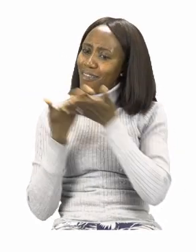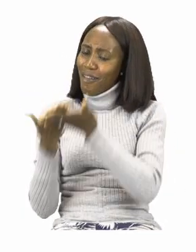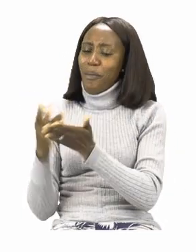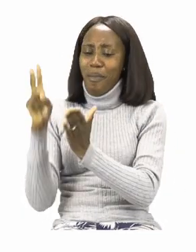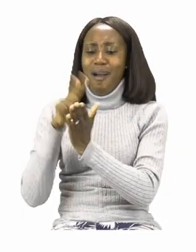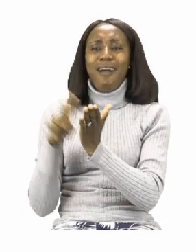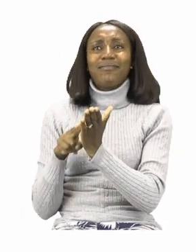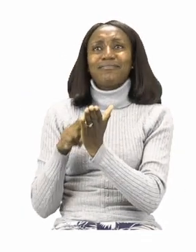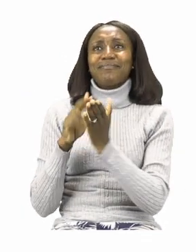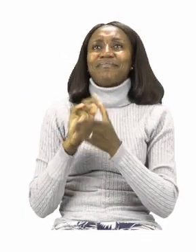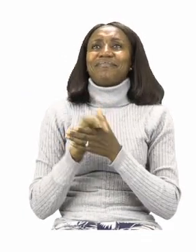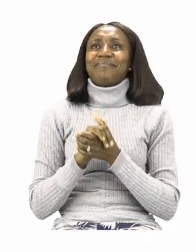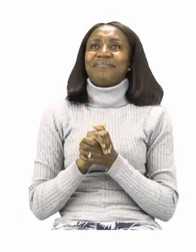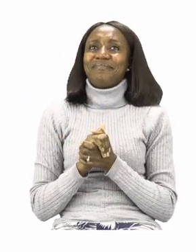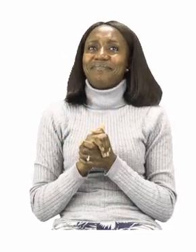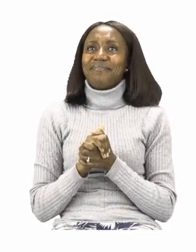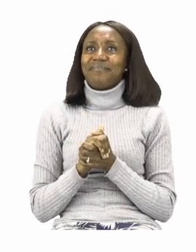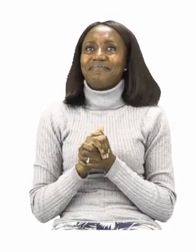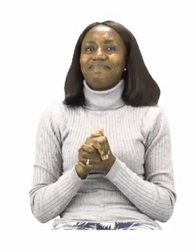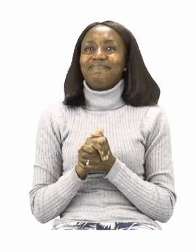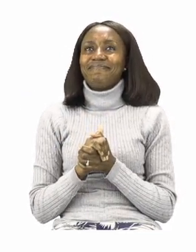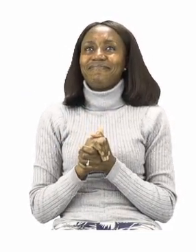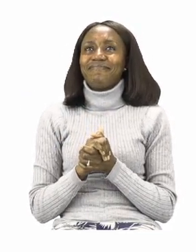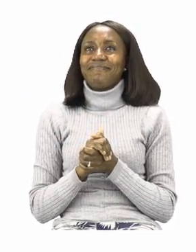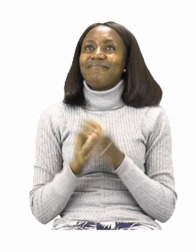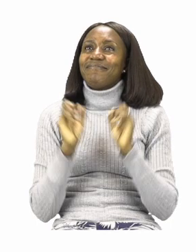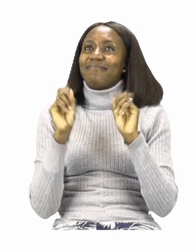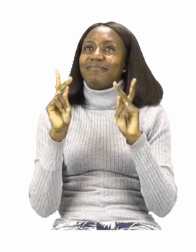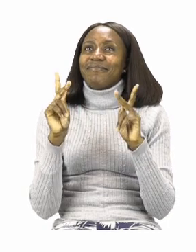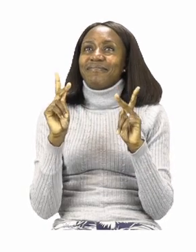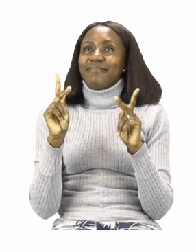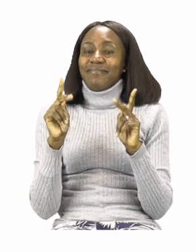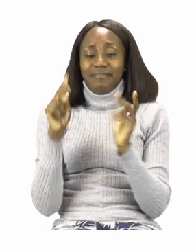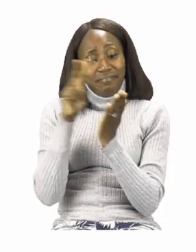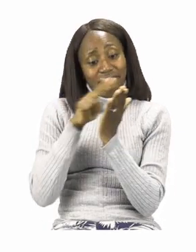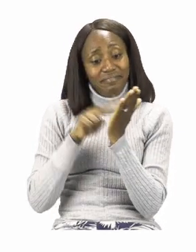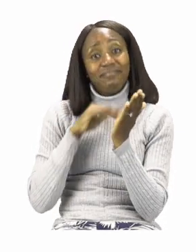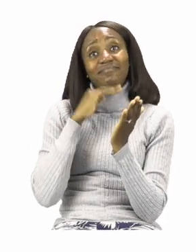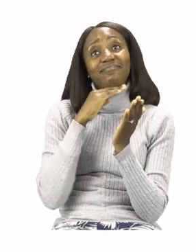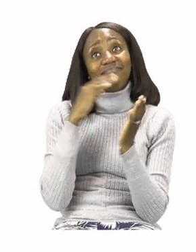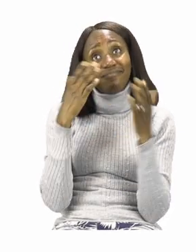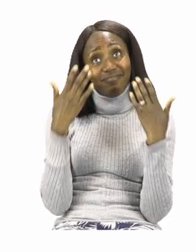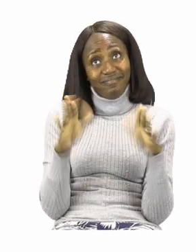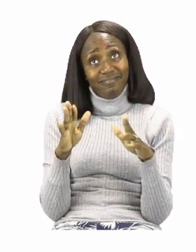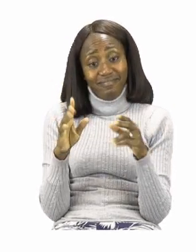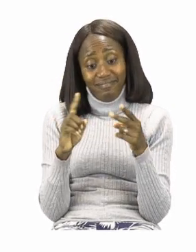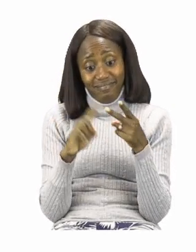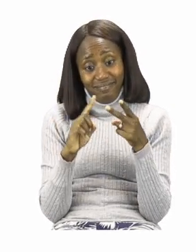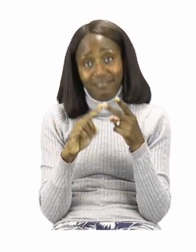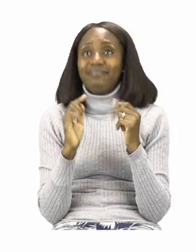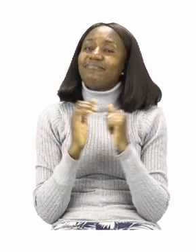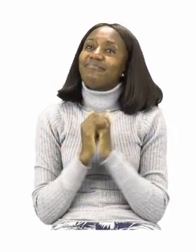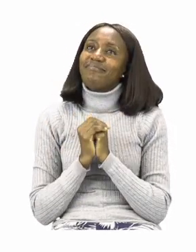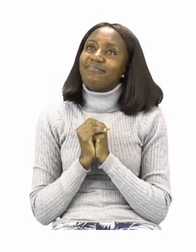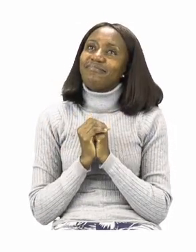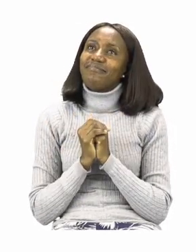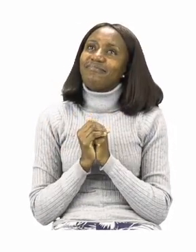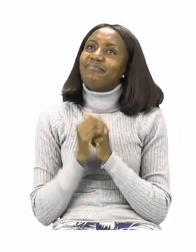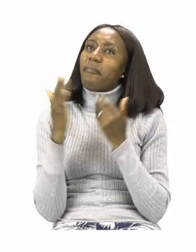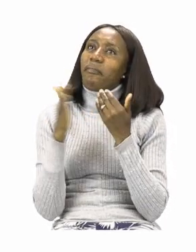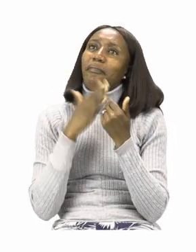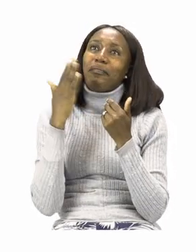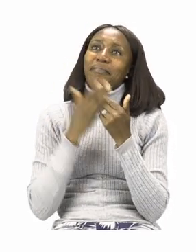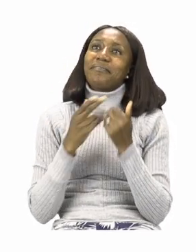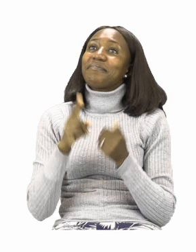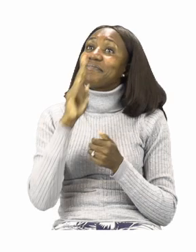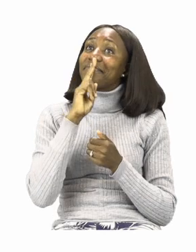read. Right. So now that we have read the story for a second time, we will be able to